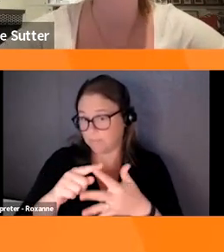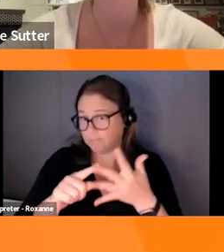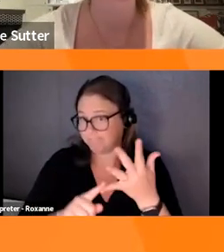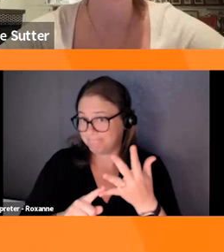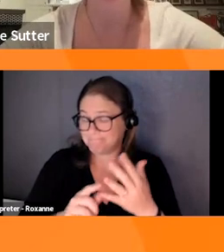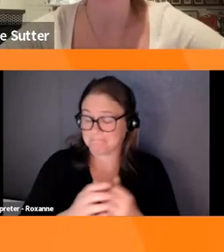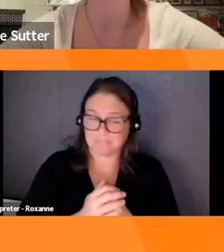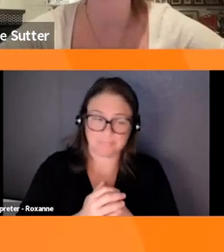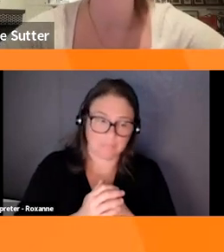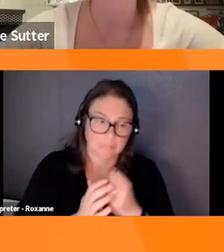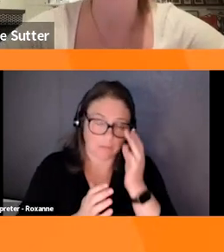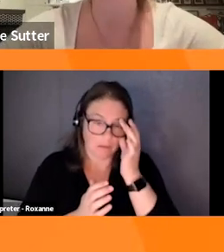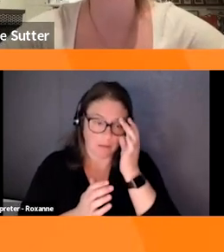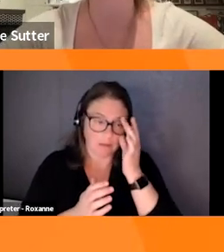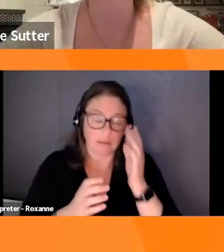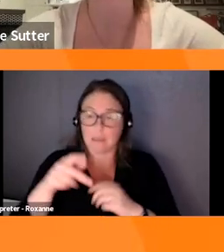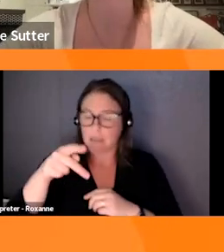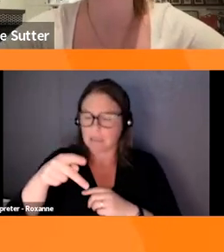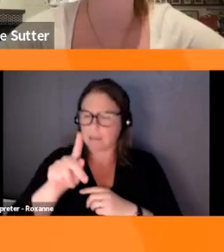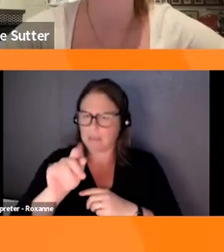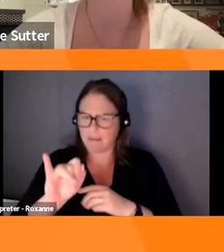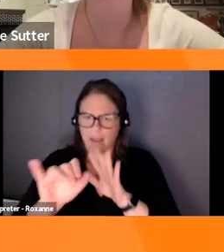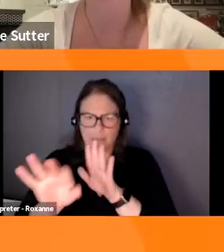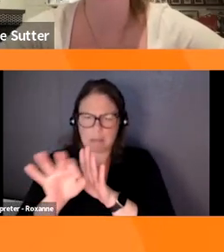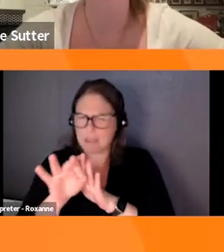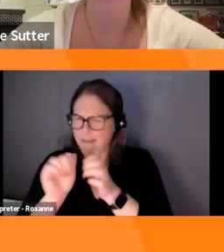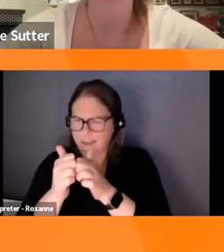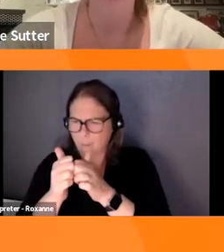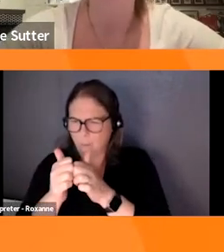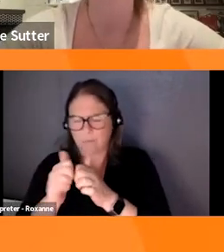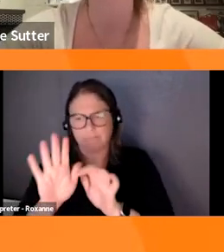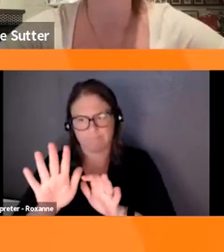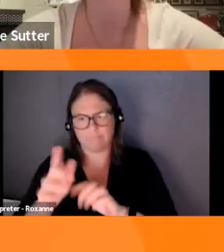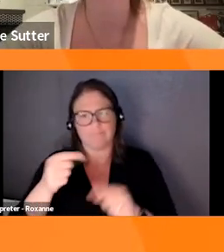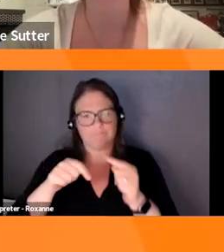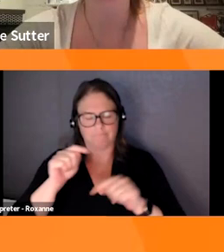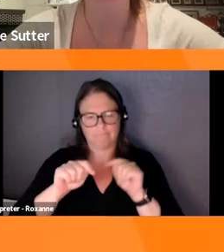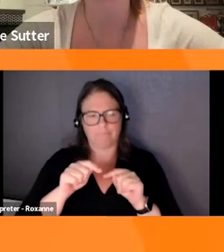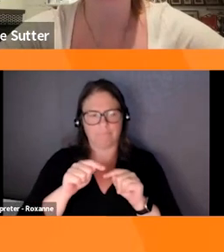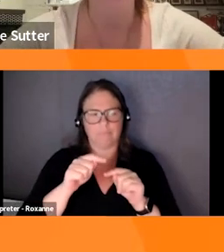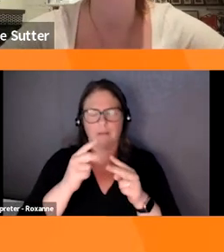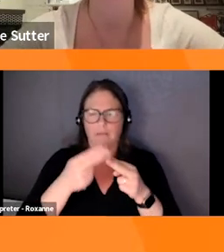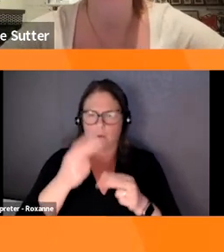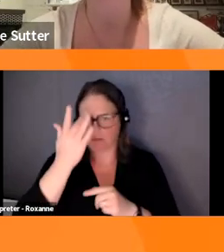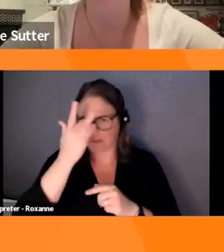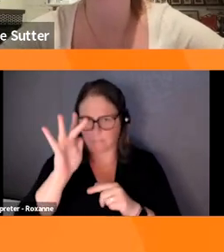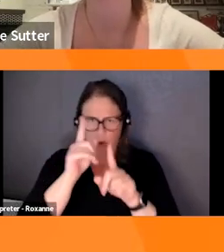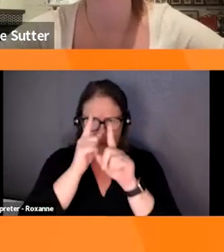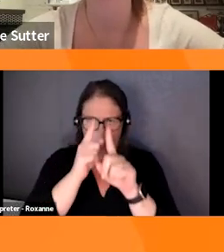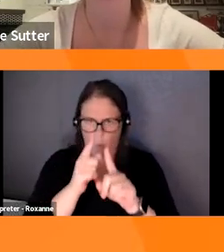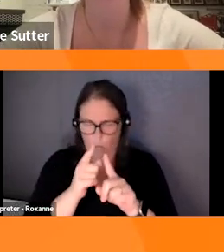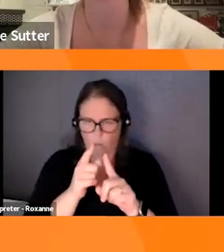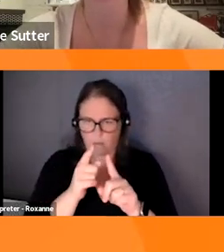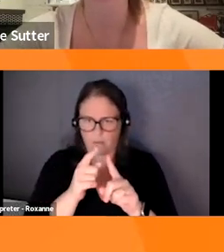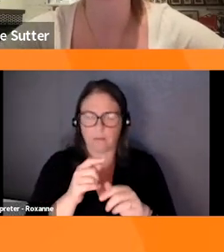your KPIs, you have to get started with some SMART goals. So these are going to be setting however many goals